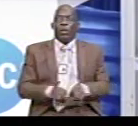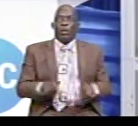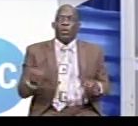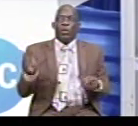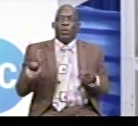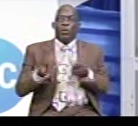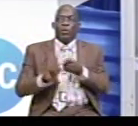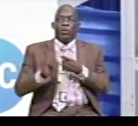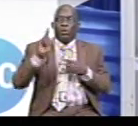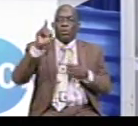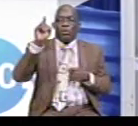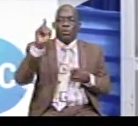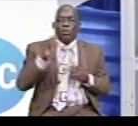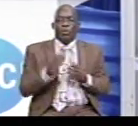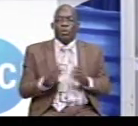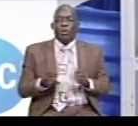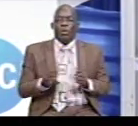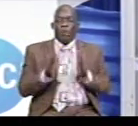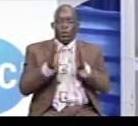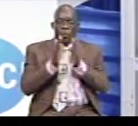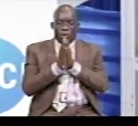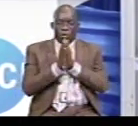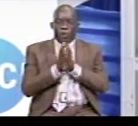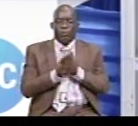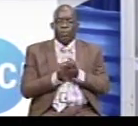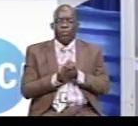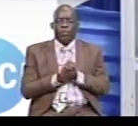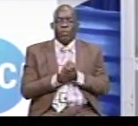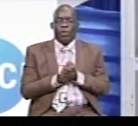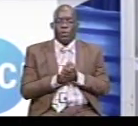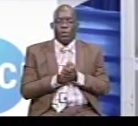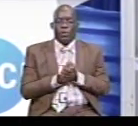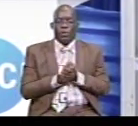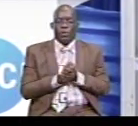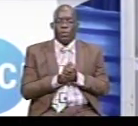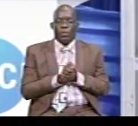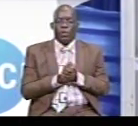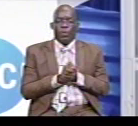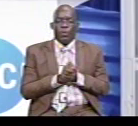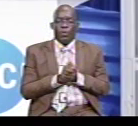Amani, Potter's Chapel International, and his wife.